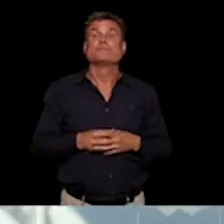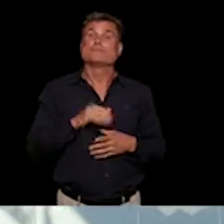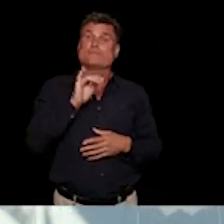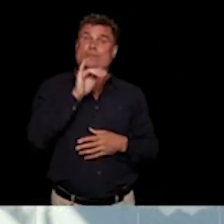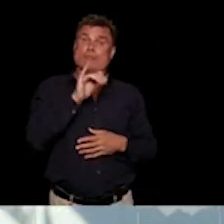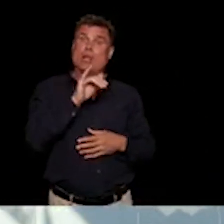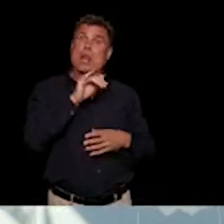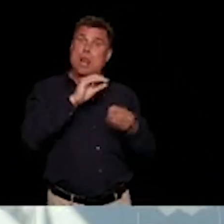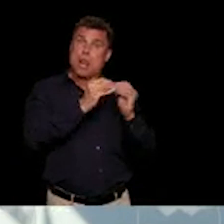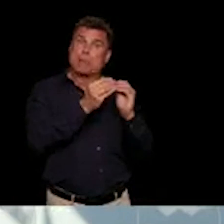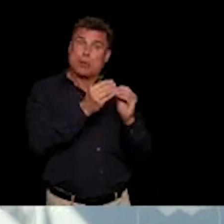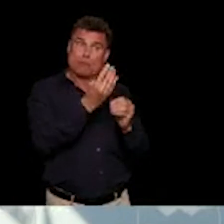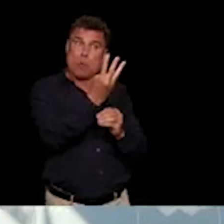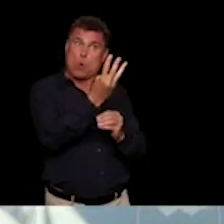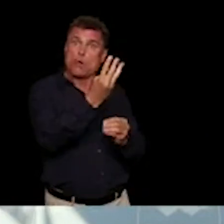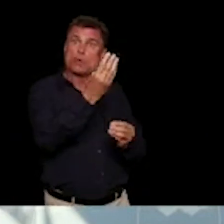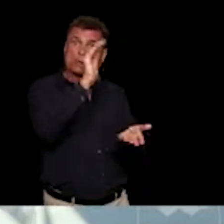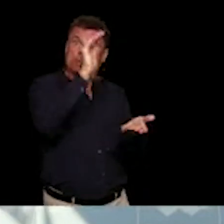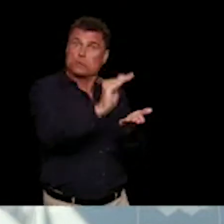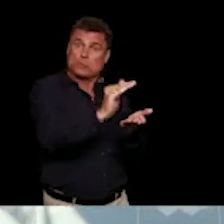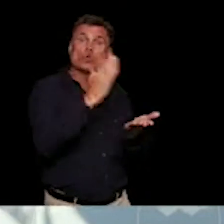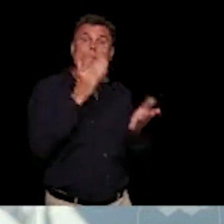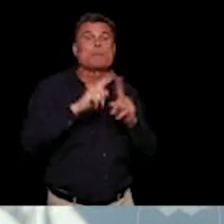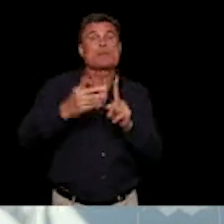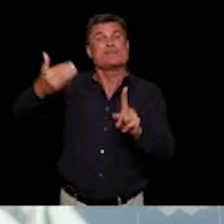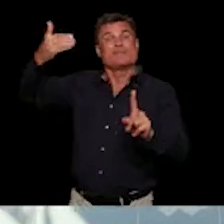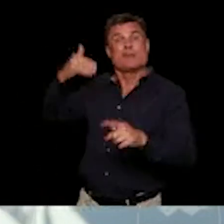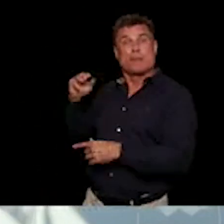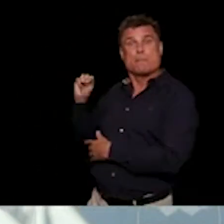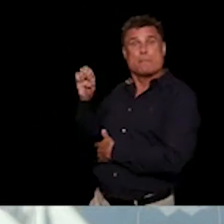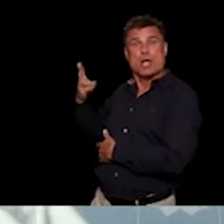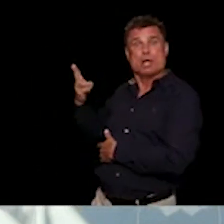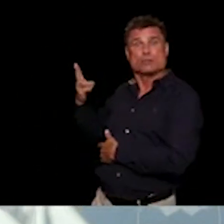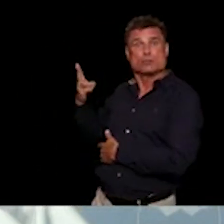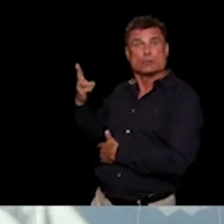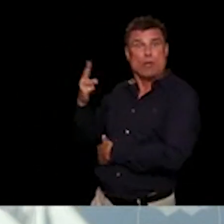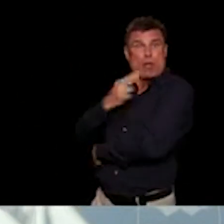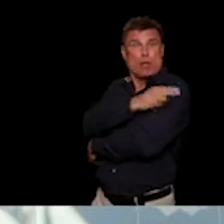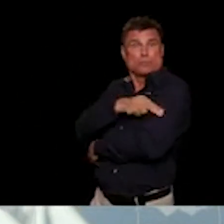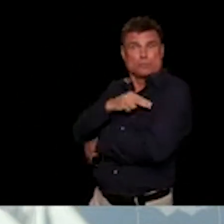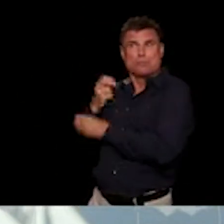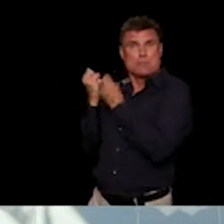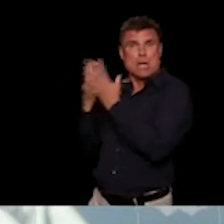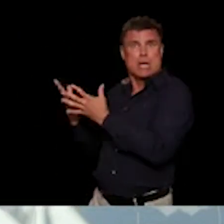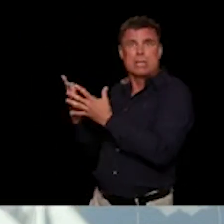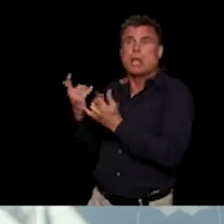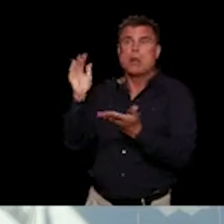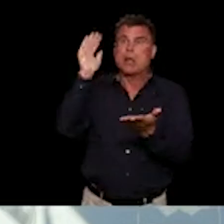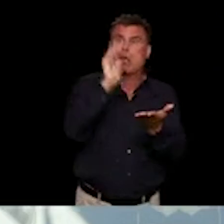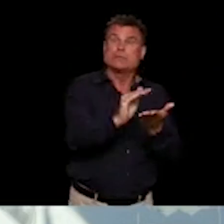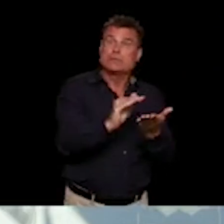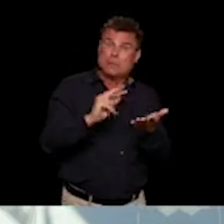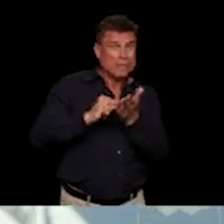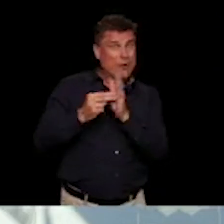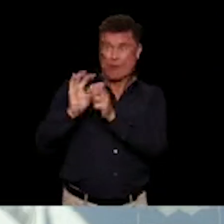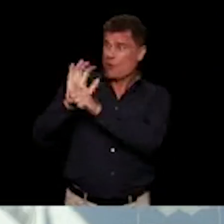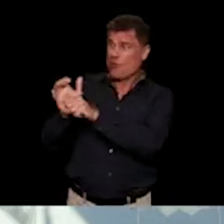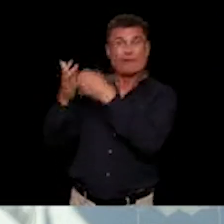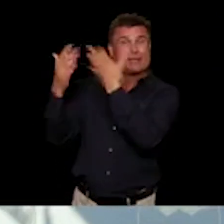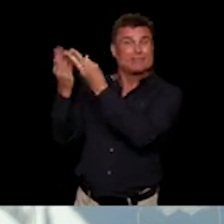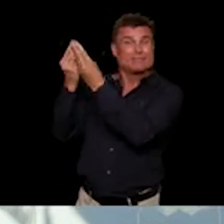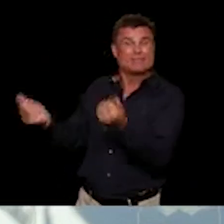So lots of good things are happening. So how do we deal with issues in home? Those are one of the things we're also looking at in addition to